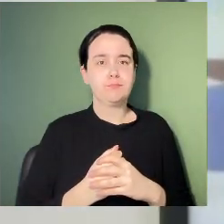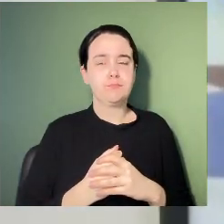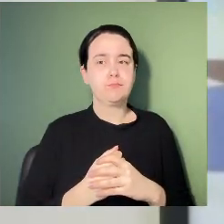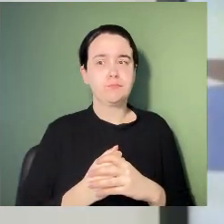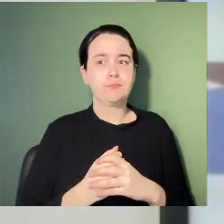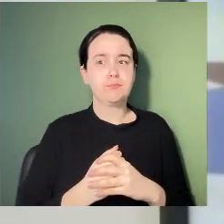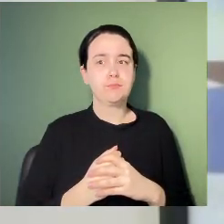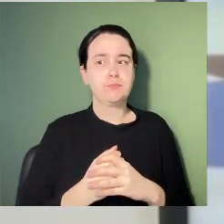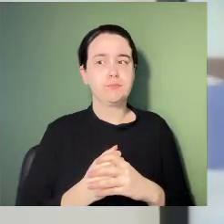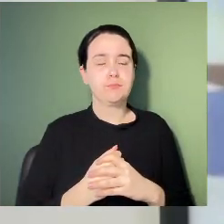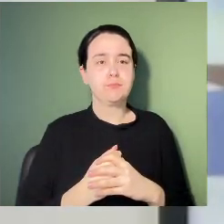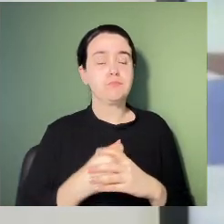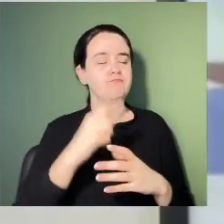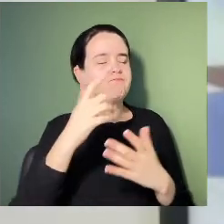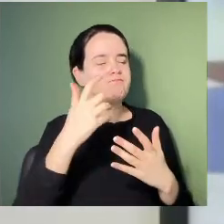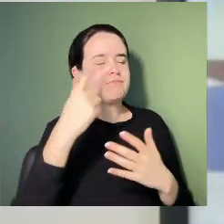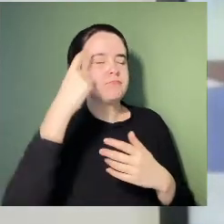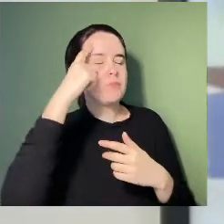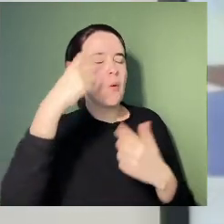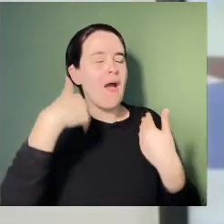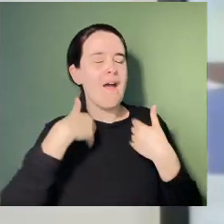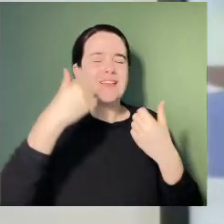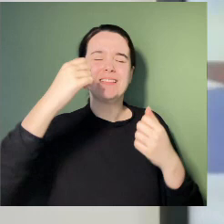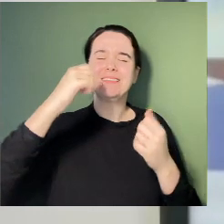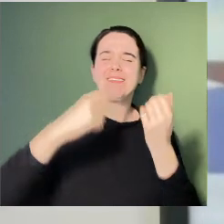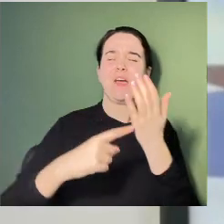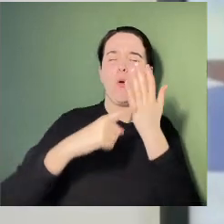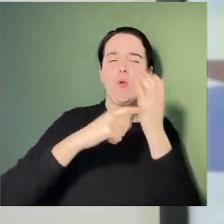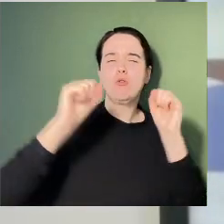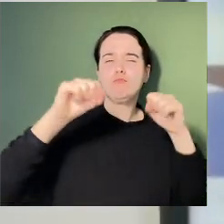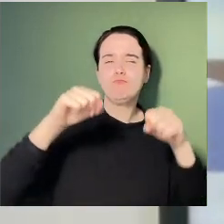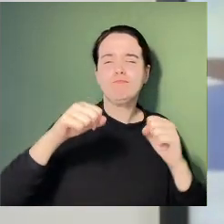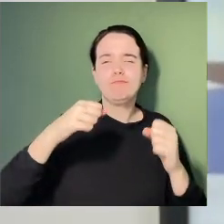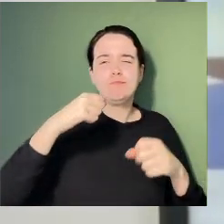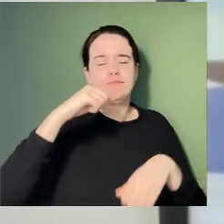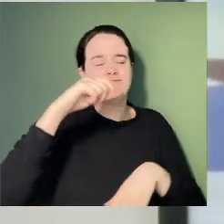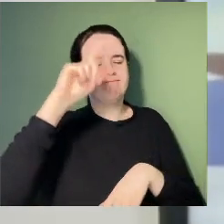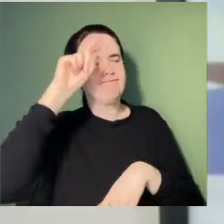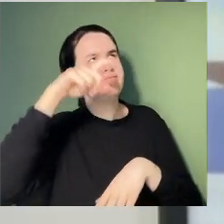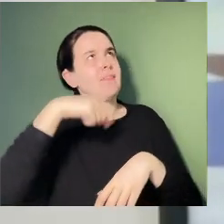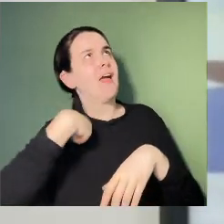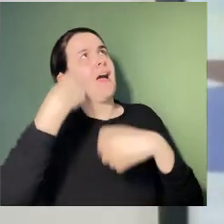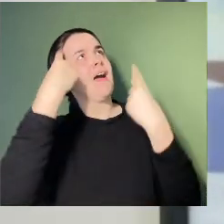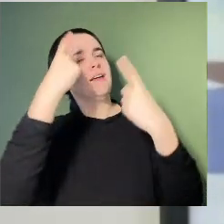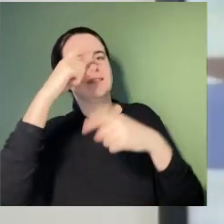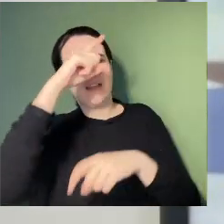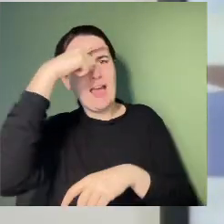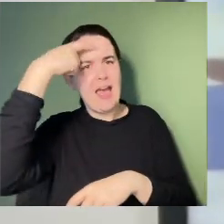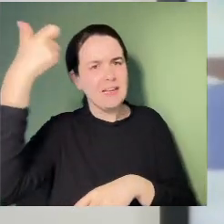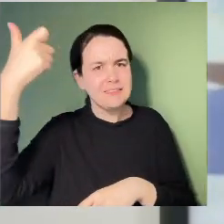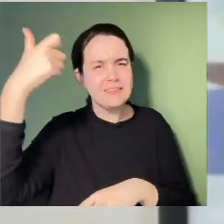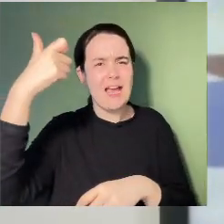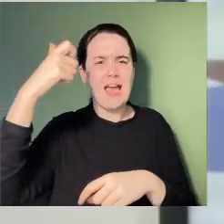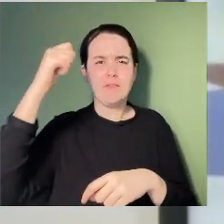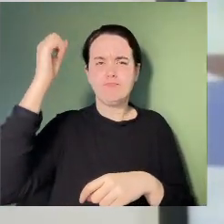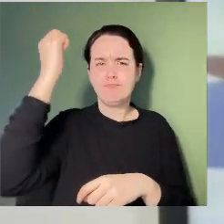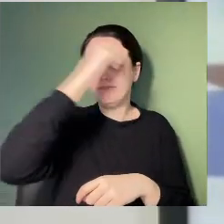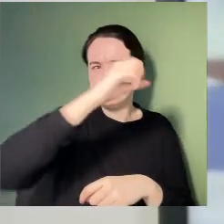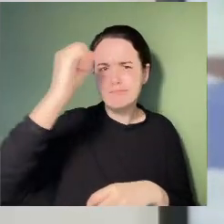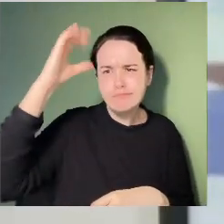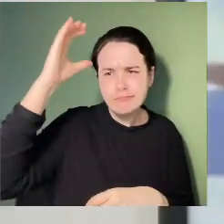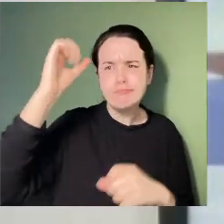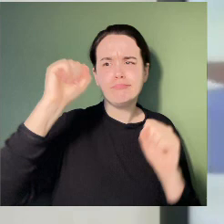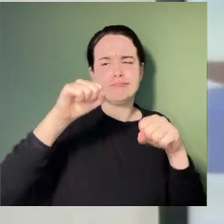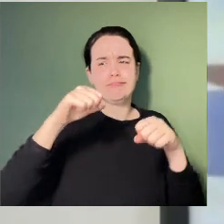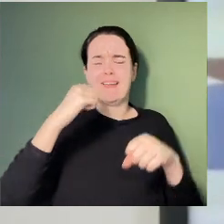to overstate the use of technology in our lives. One doesn't need to be an expert to understand that we use technology every